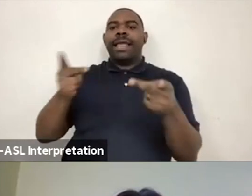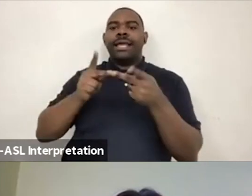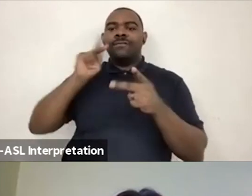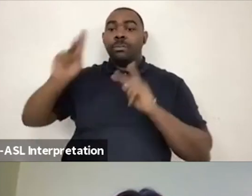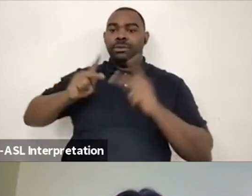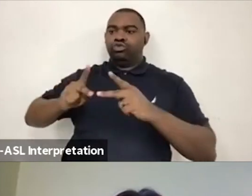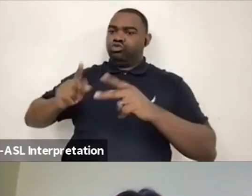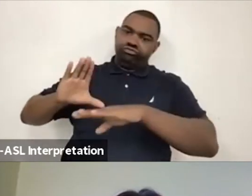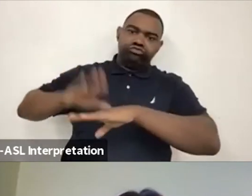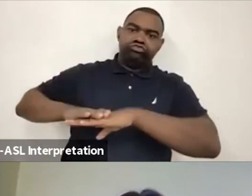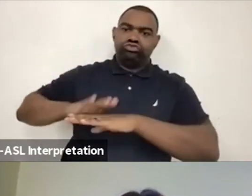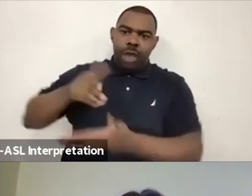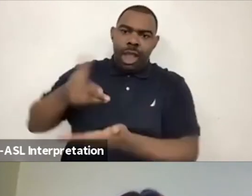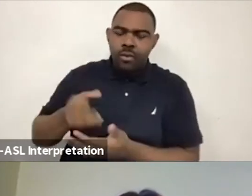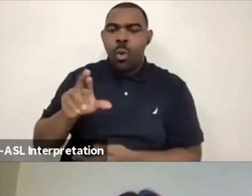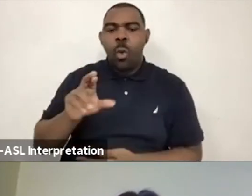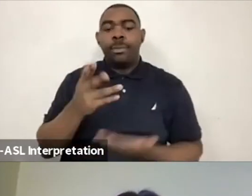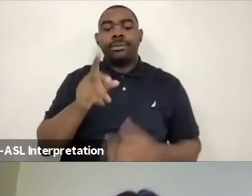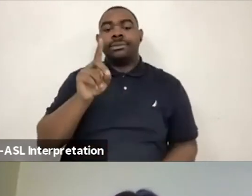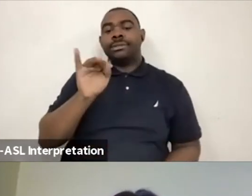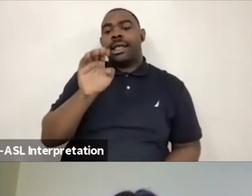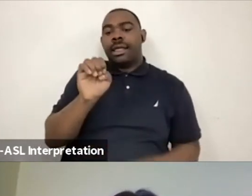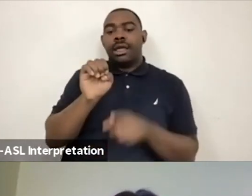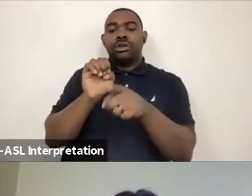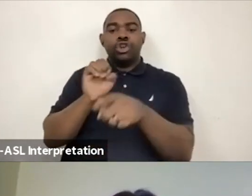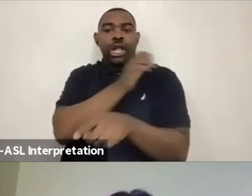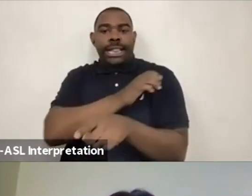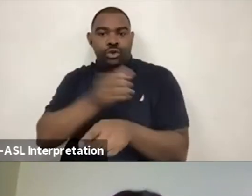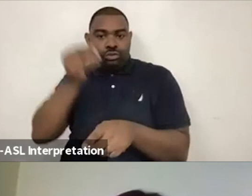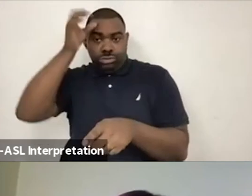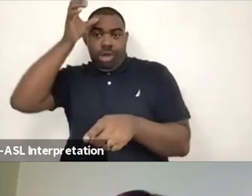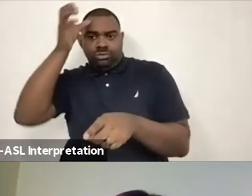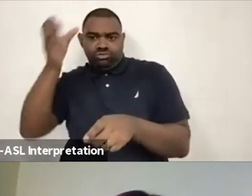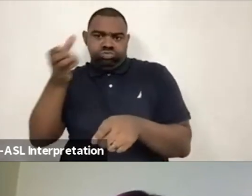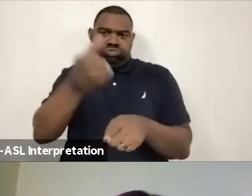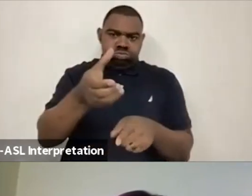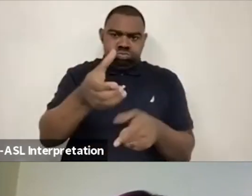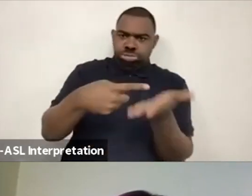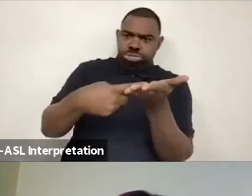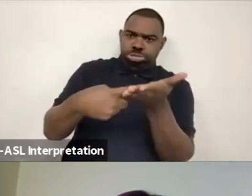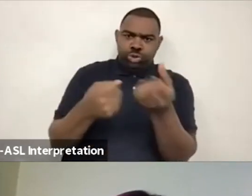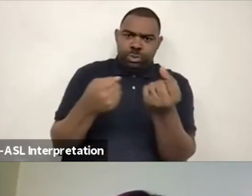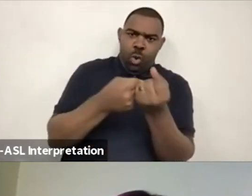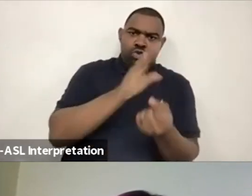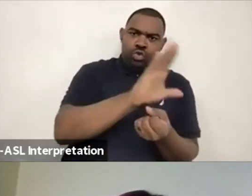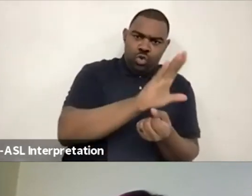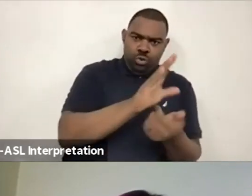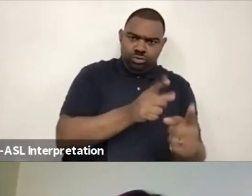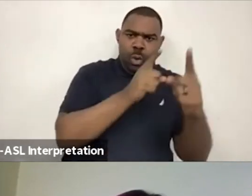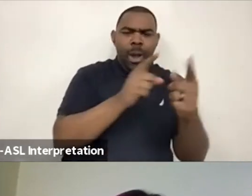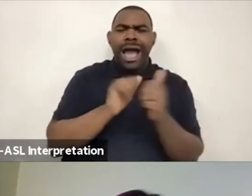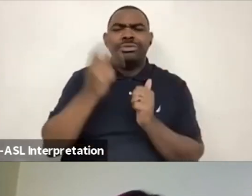someone, Danielle, who's bringing clinical-based knowledge to the table to support this? So how do you see those benefits, and how do you sustain